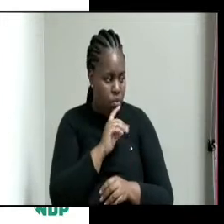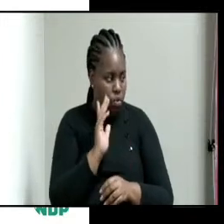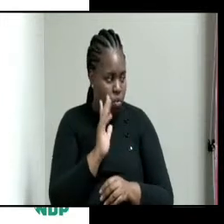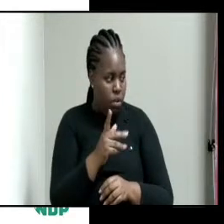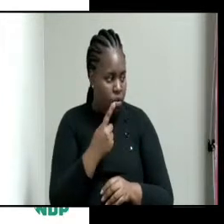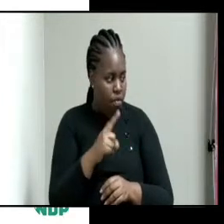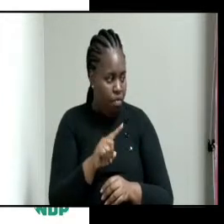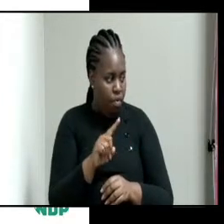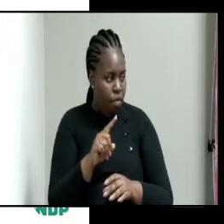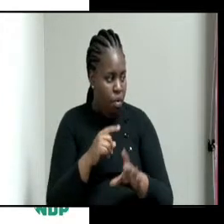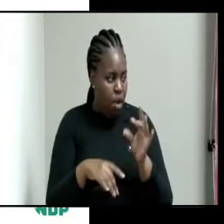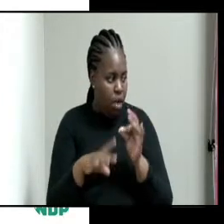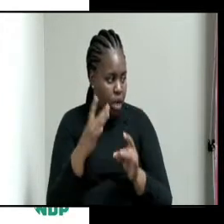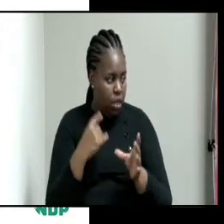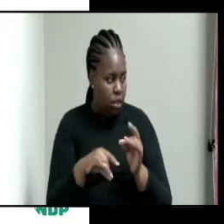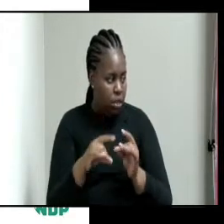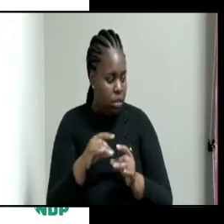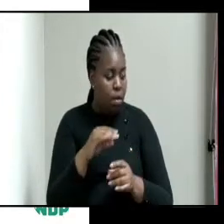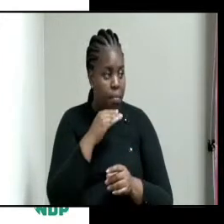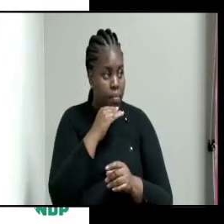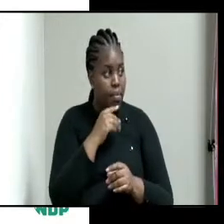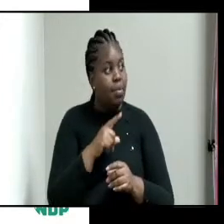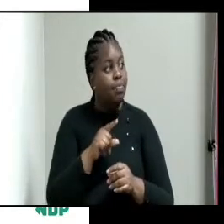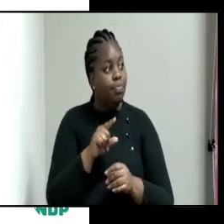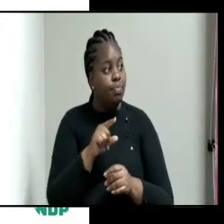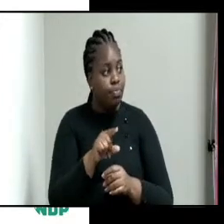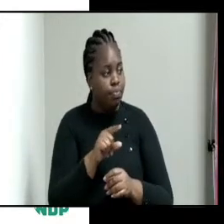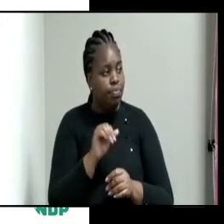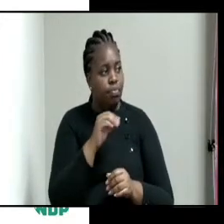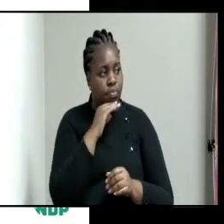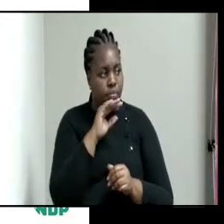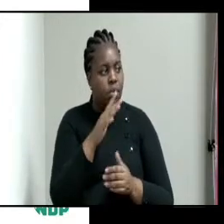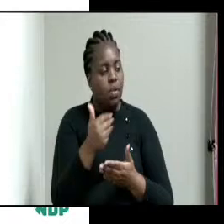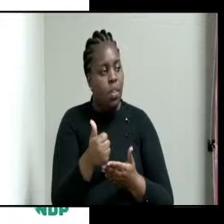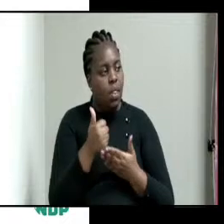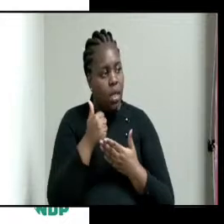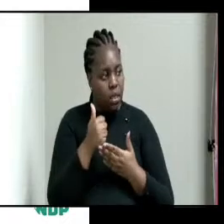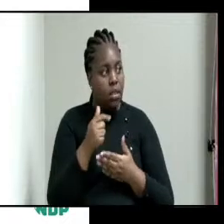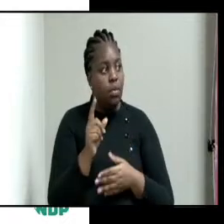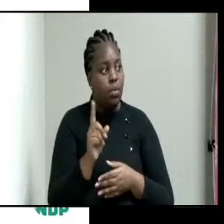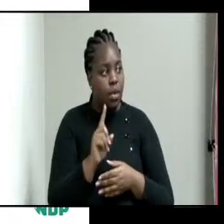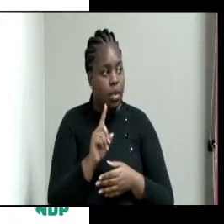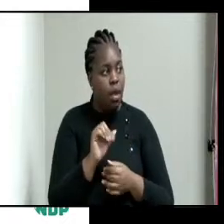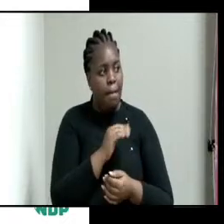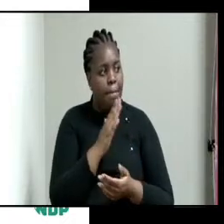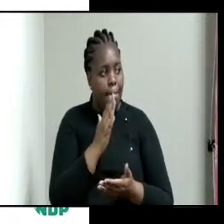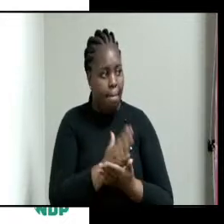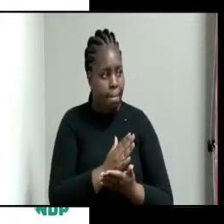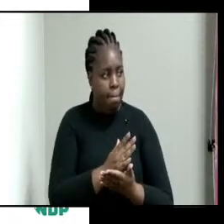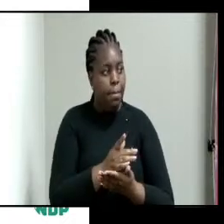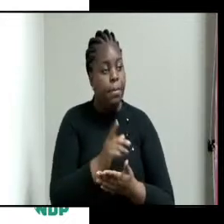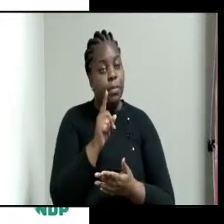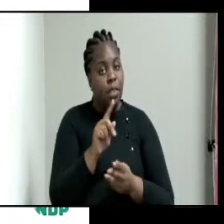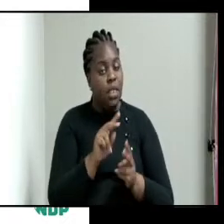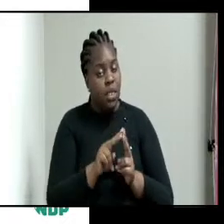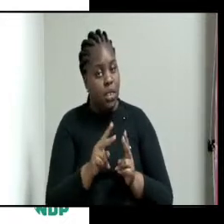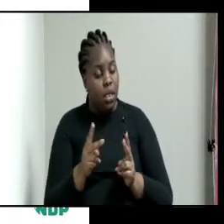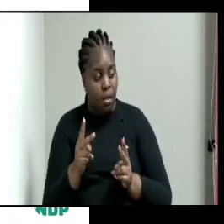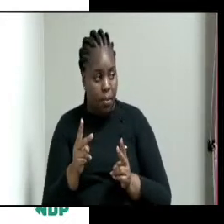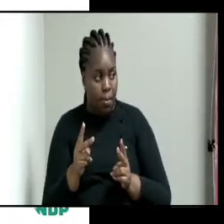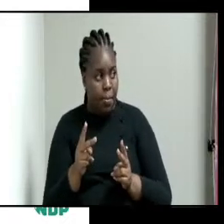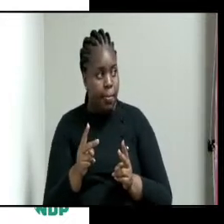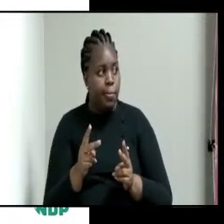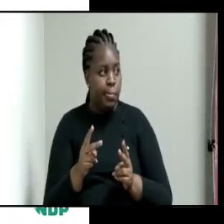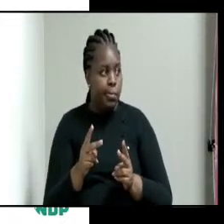for the analysis. So these factors, they actually assisted in ensuring that the dimensions,